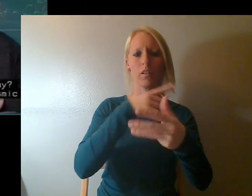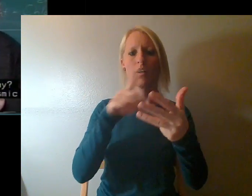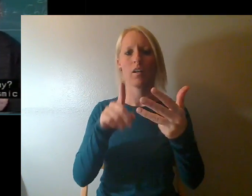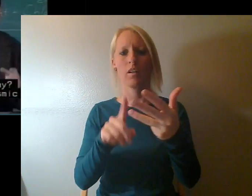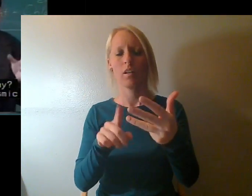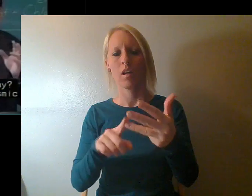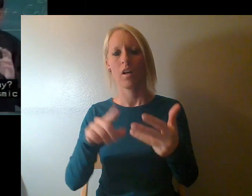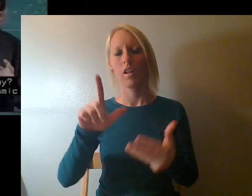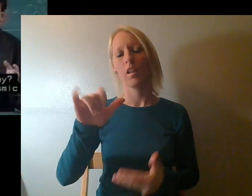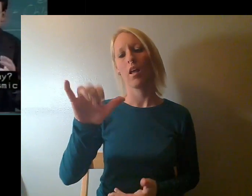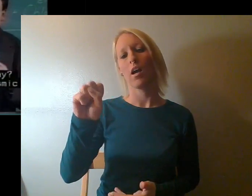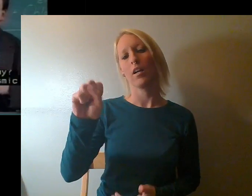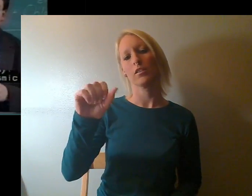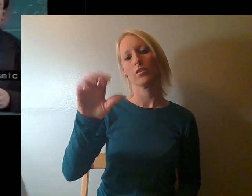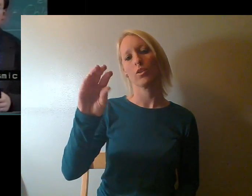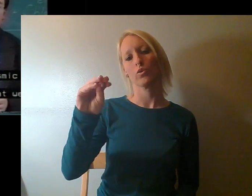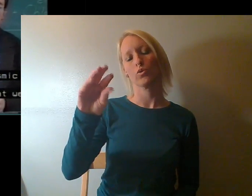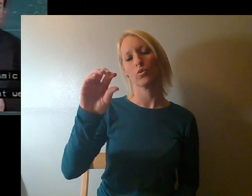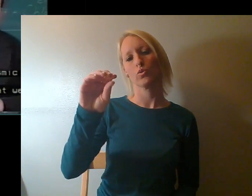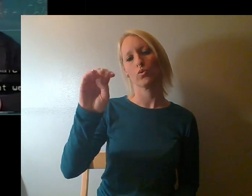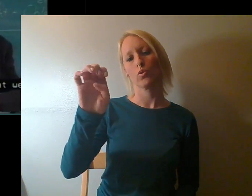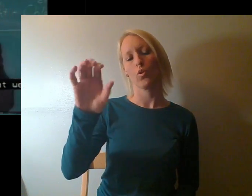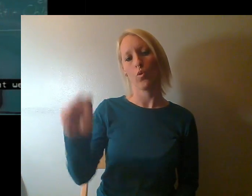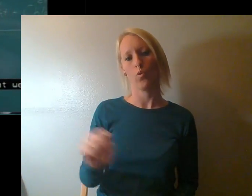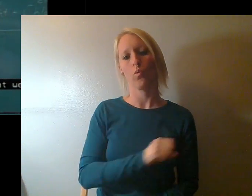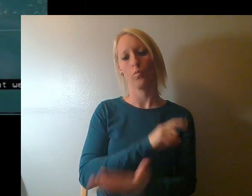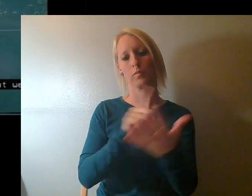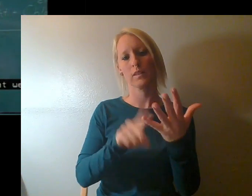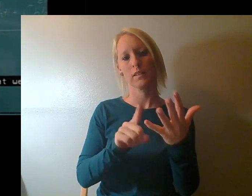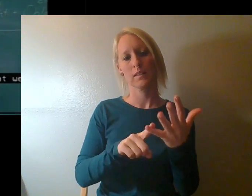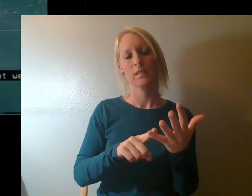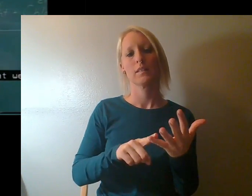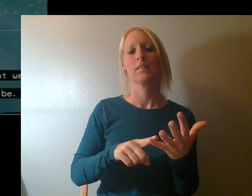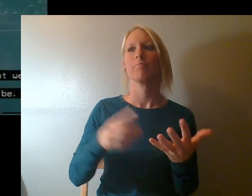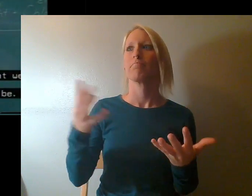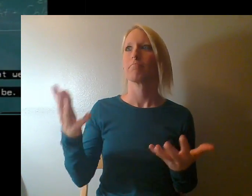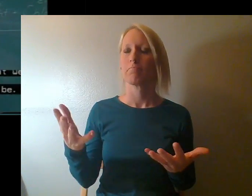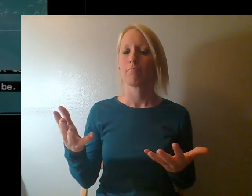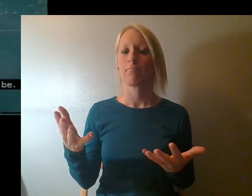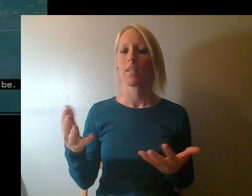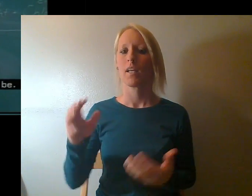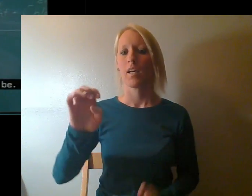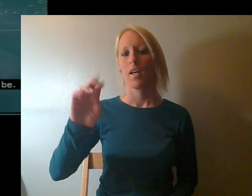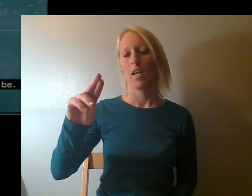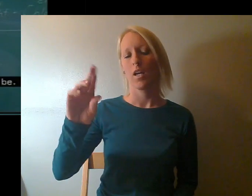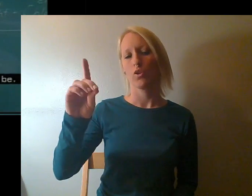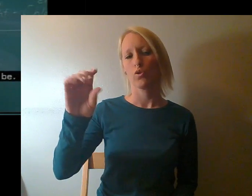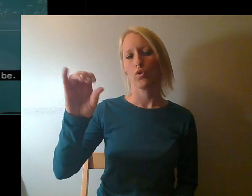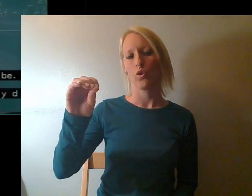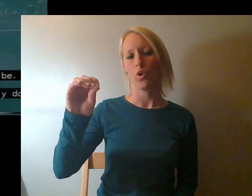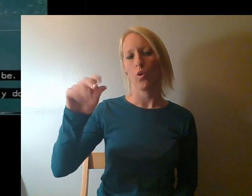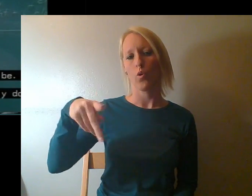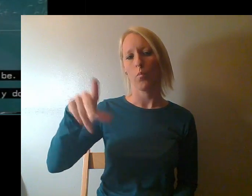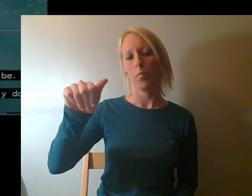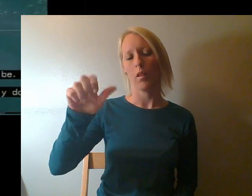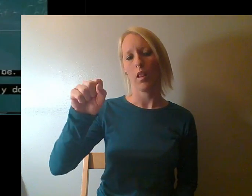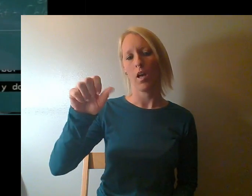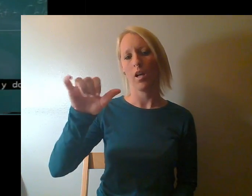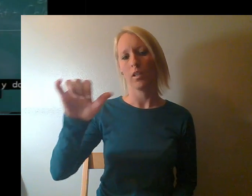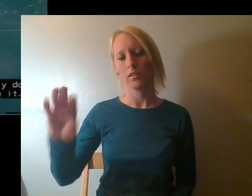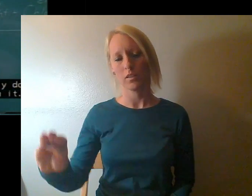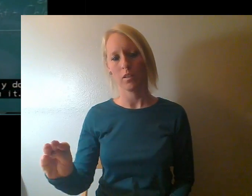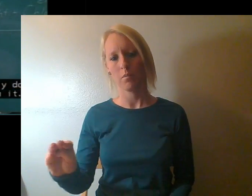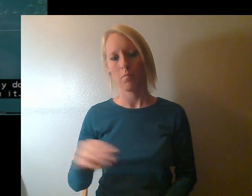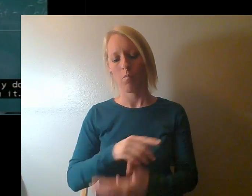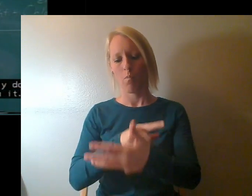ribosomes, the endoplasmic reticulum, all the parts that we did our presentations on. That's what the quiz would be. And just to know them, all right, and know what they basically do. That's all that would be